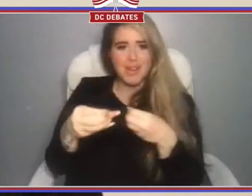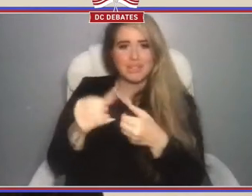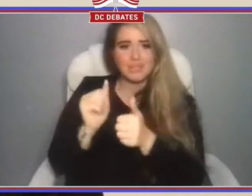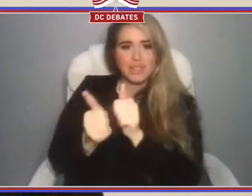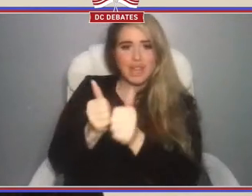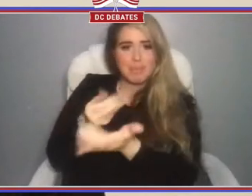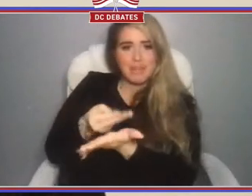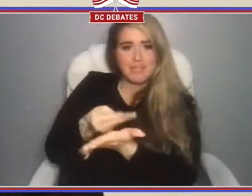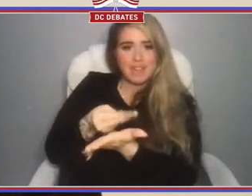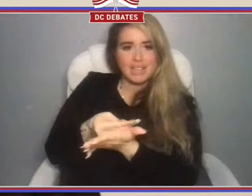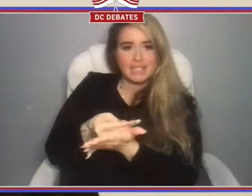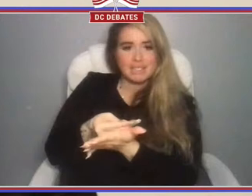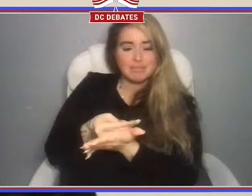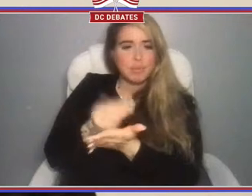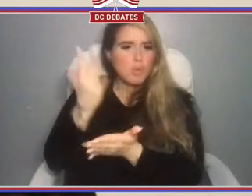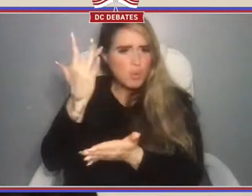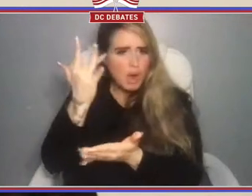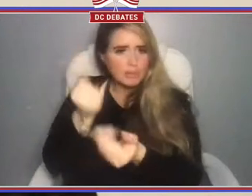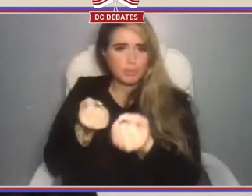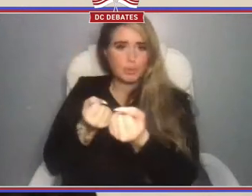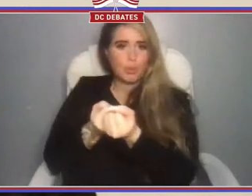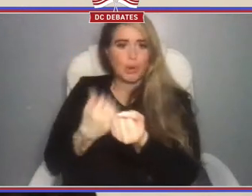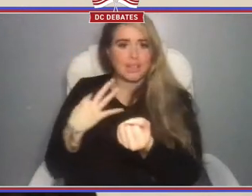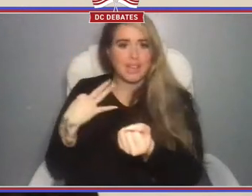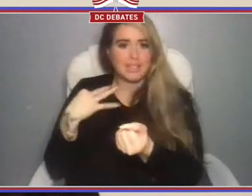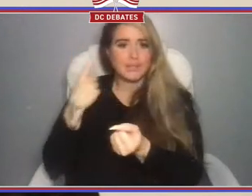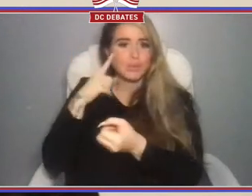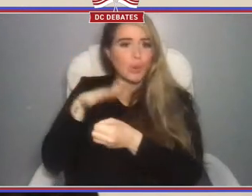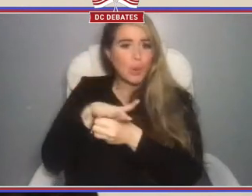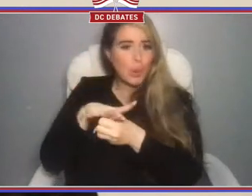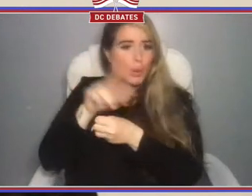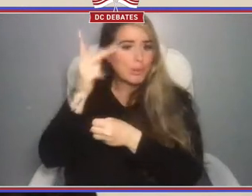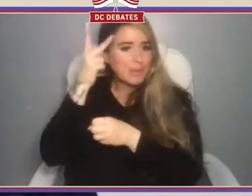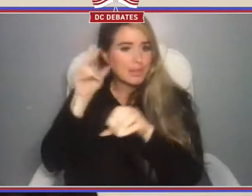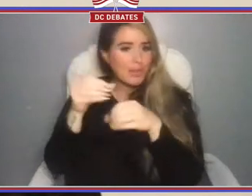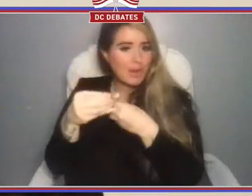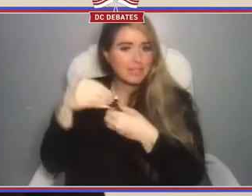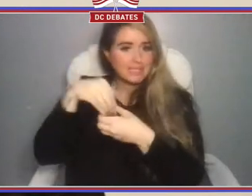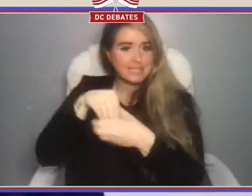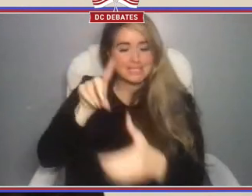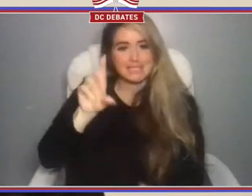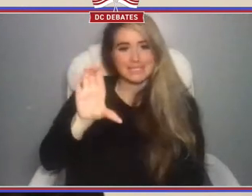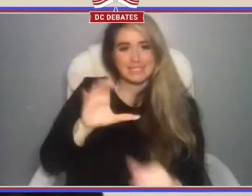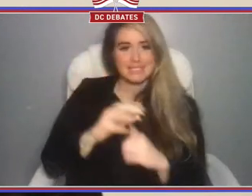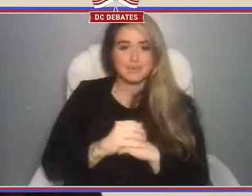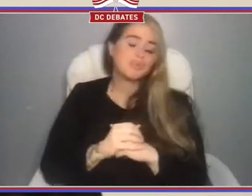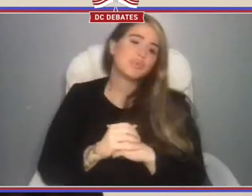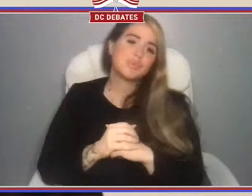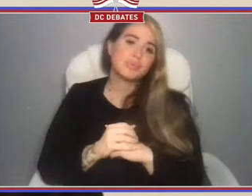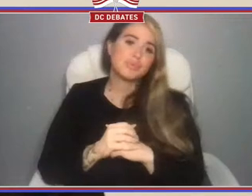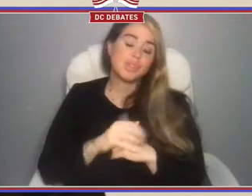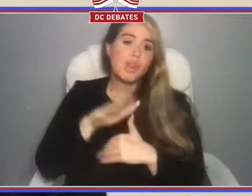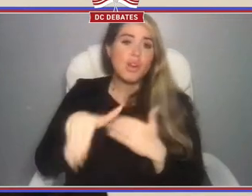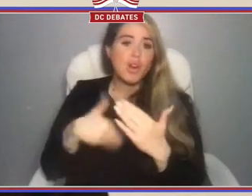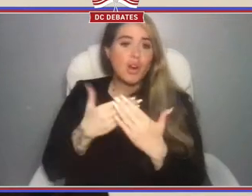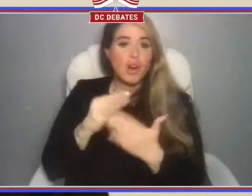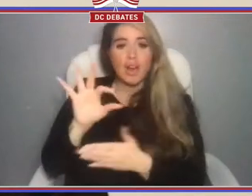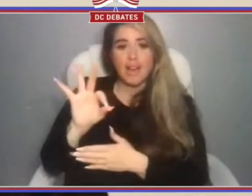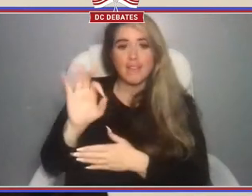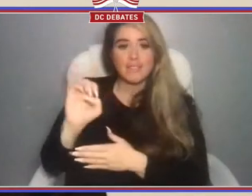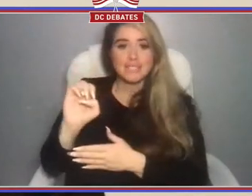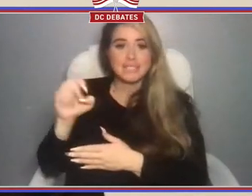to support candidates for local political office in the District of Columbia. All FEP candidates